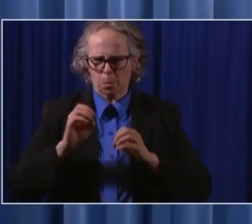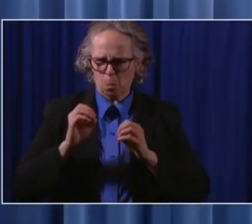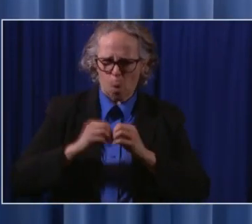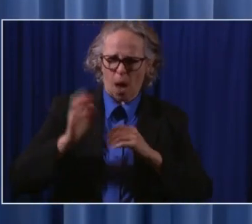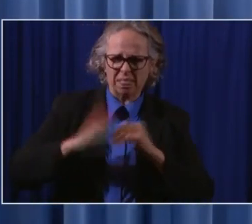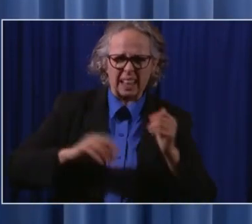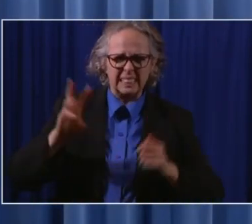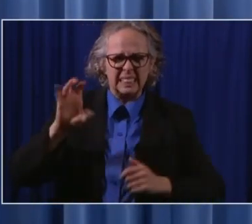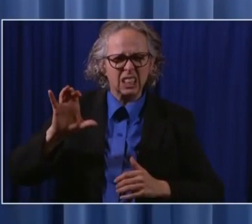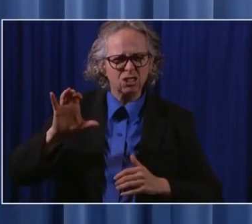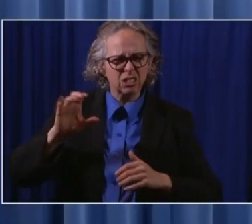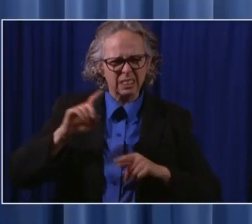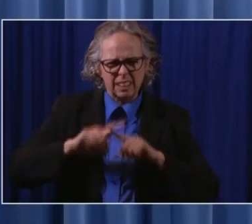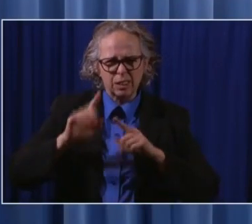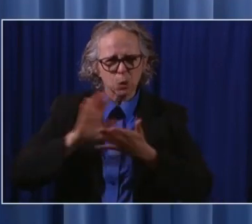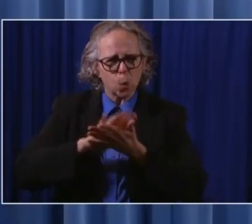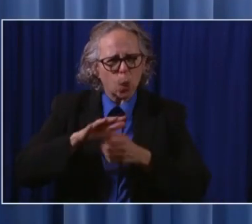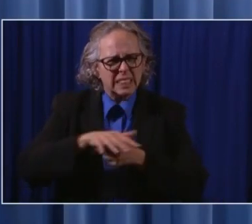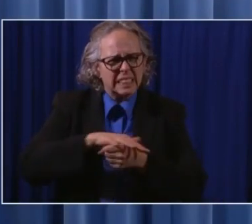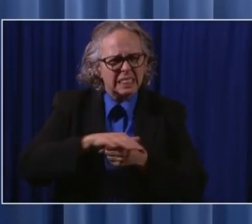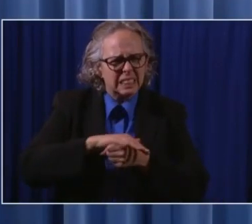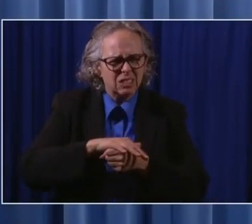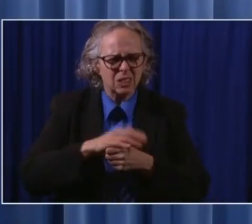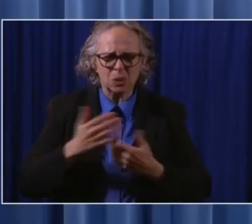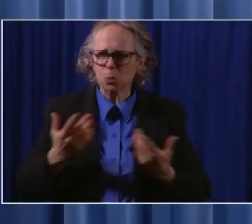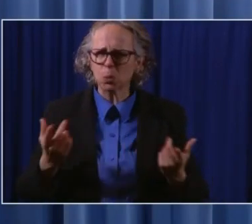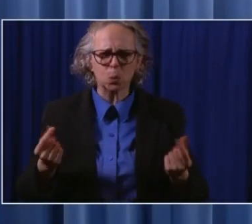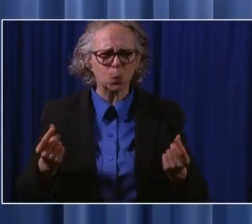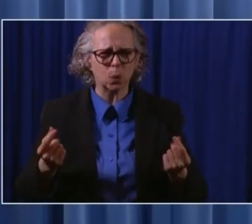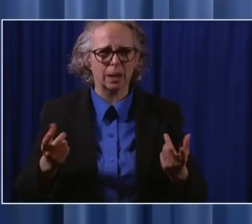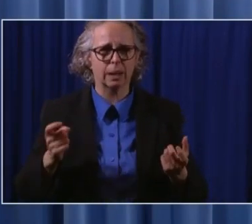some guidance on how to